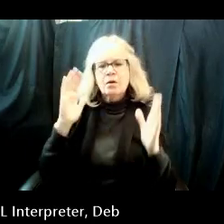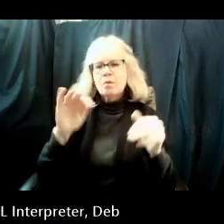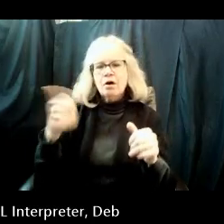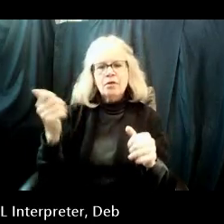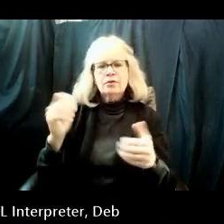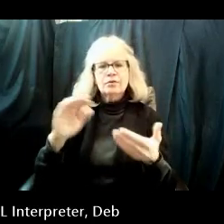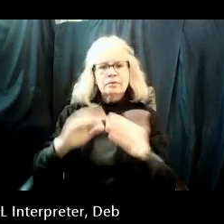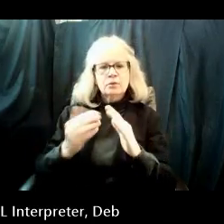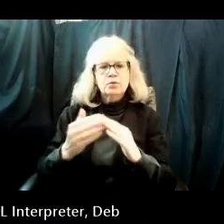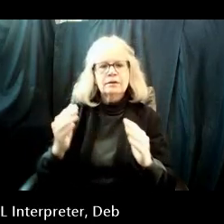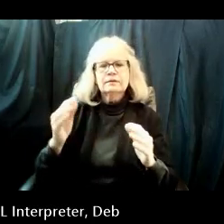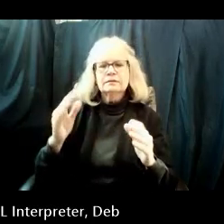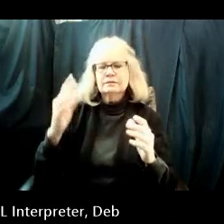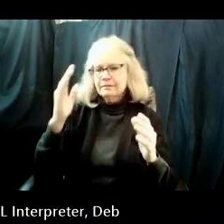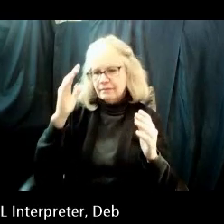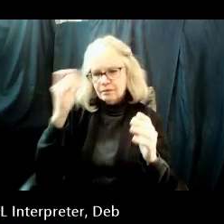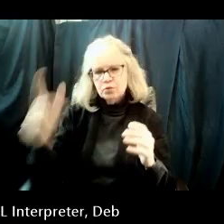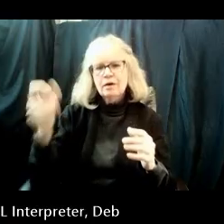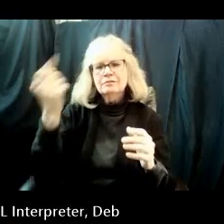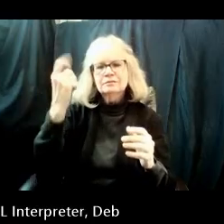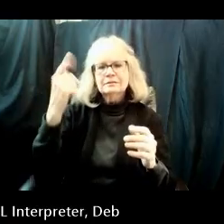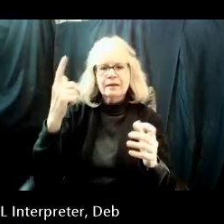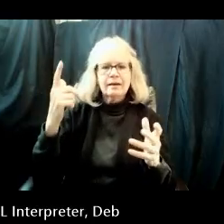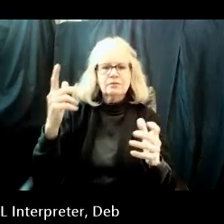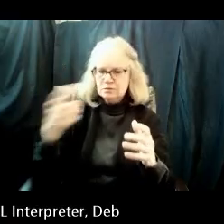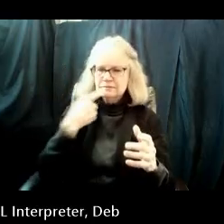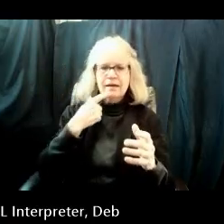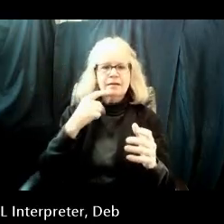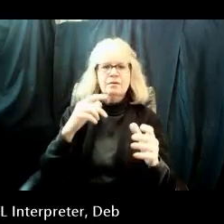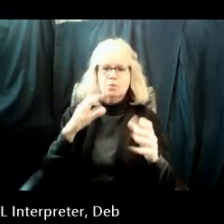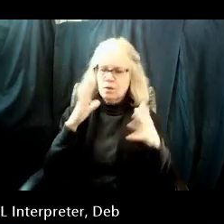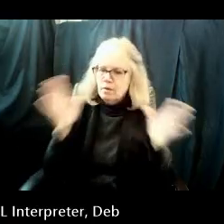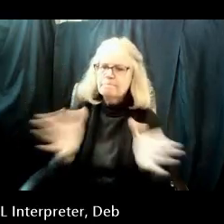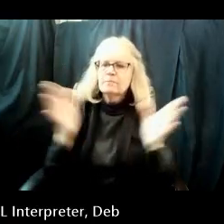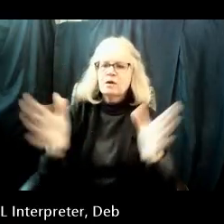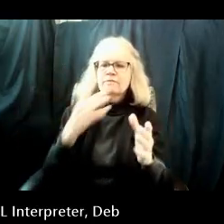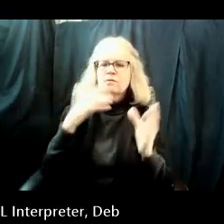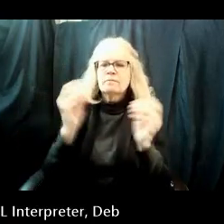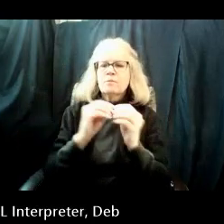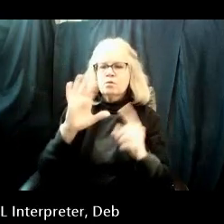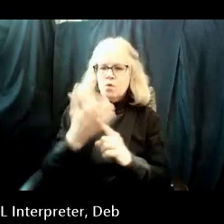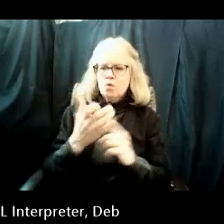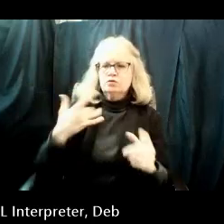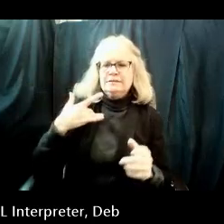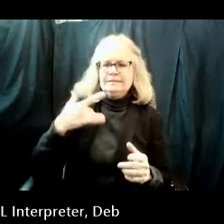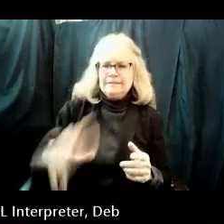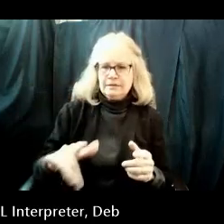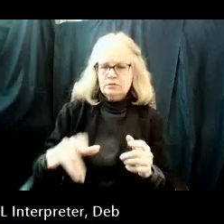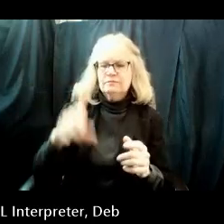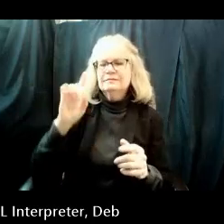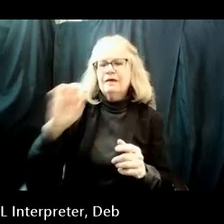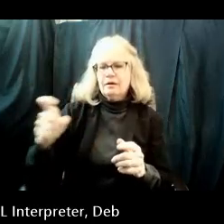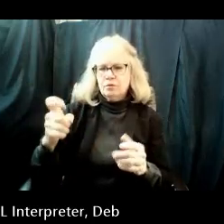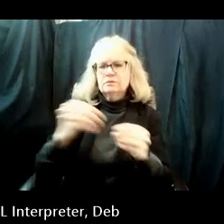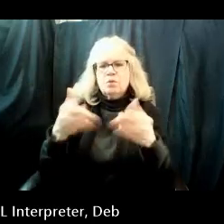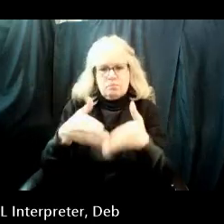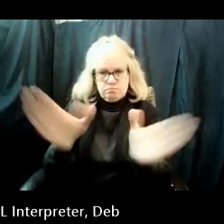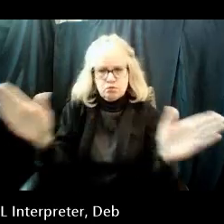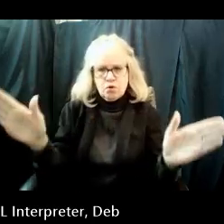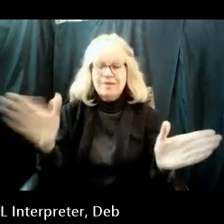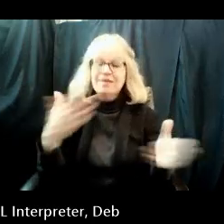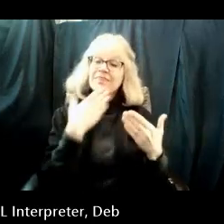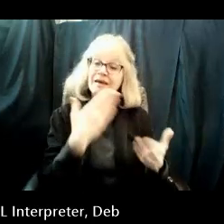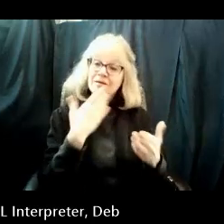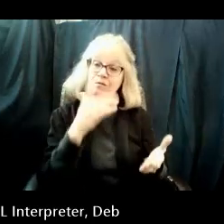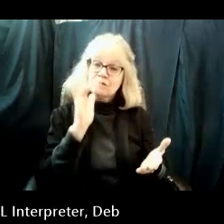mentioned, some of these differences will continue to push for more culturally sensitive approaches to diagnosis and treatment. more broadly. Thank you so much for that, Dr.